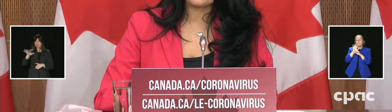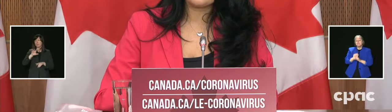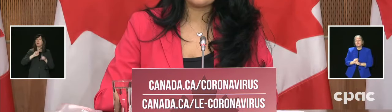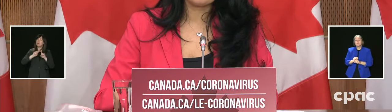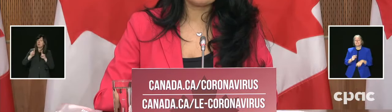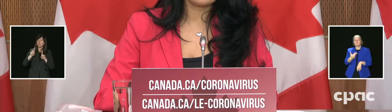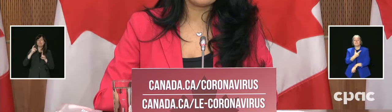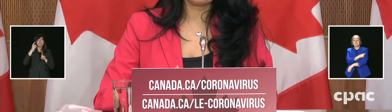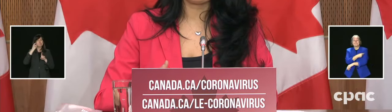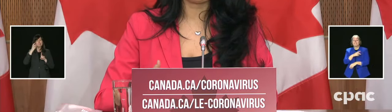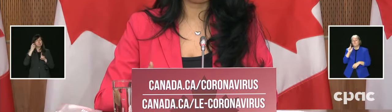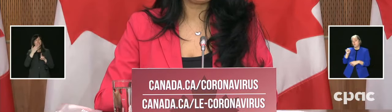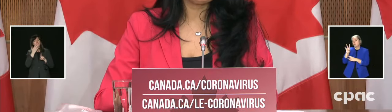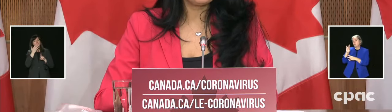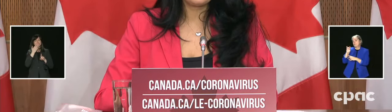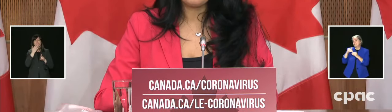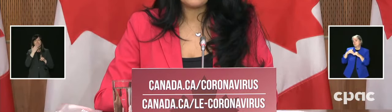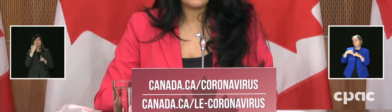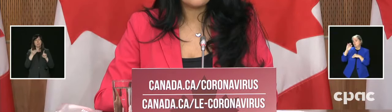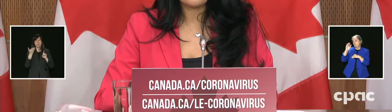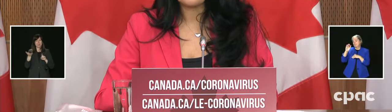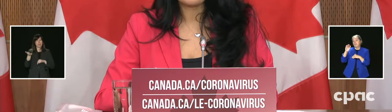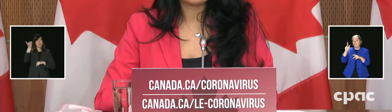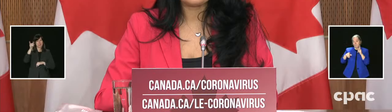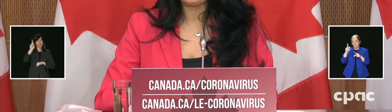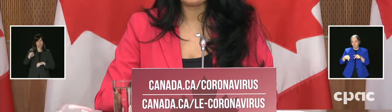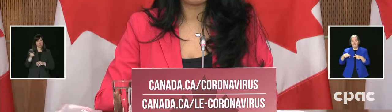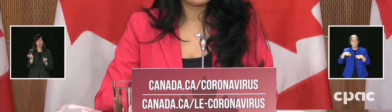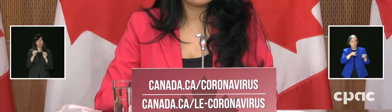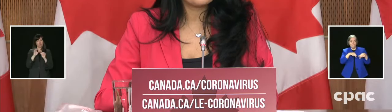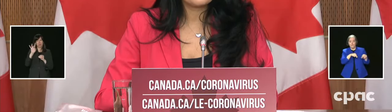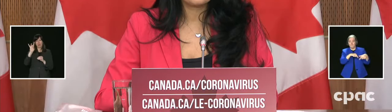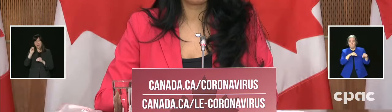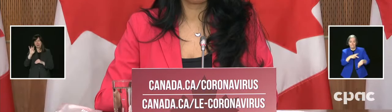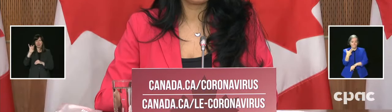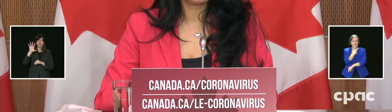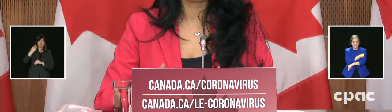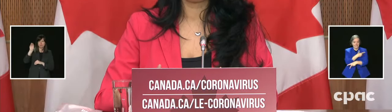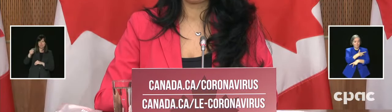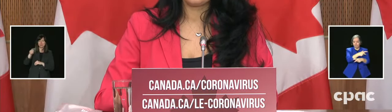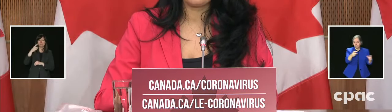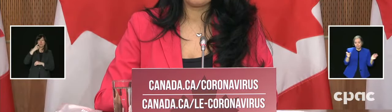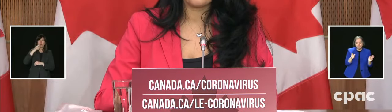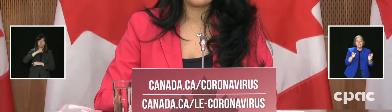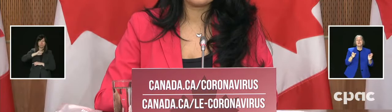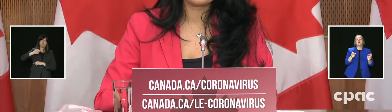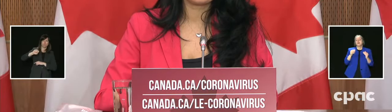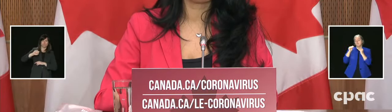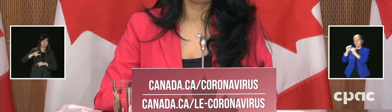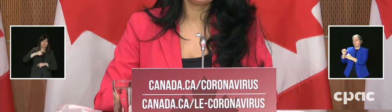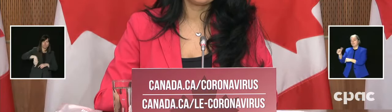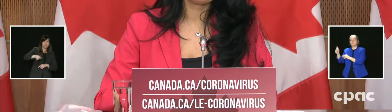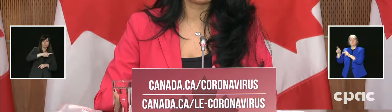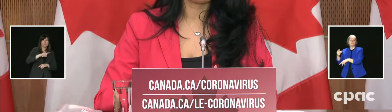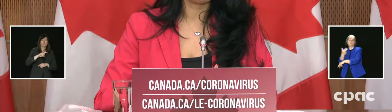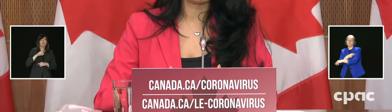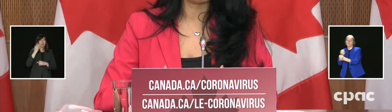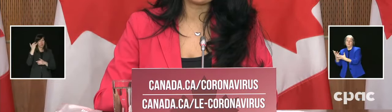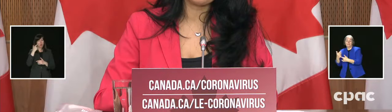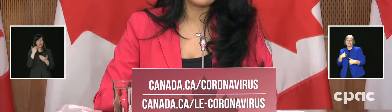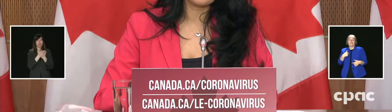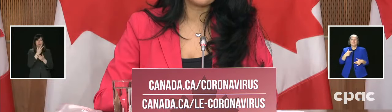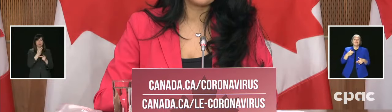some speculation about whether or not it might even need to be higher than that, 80-85%, if we really have circulating variants that are very,